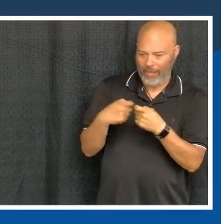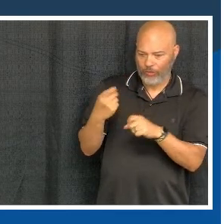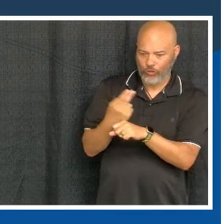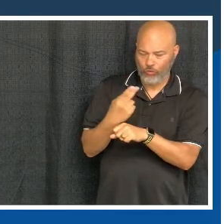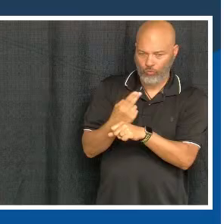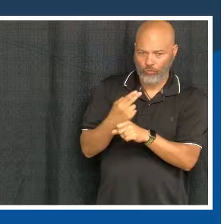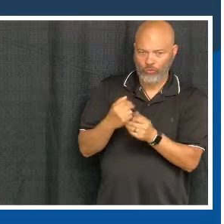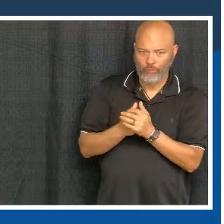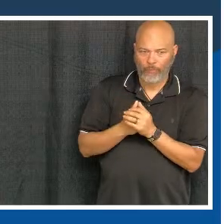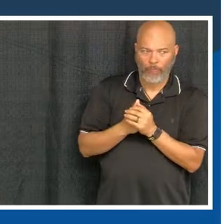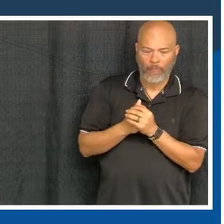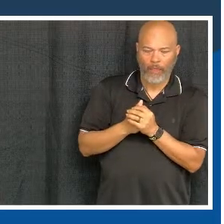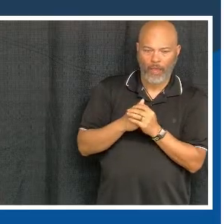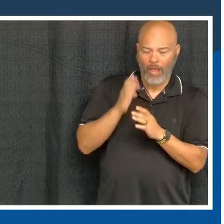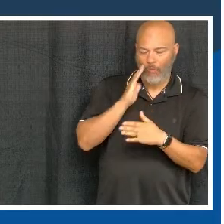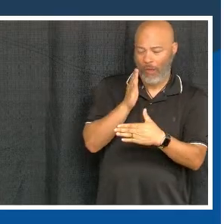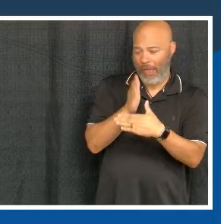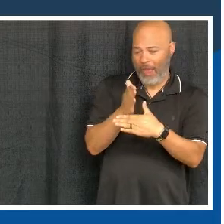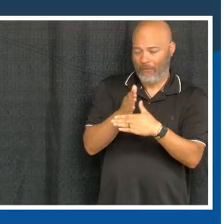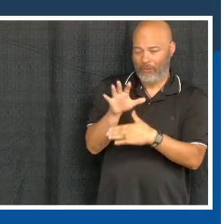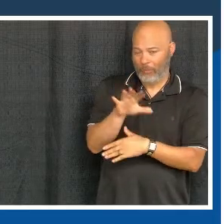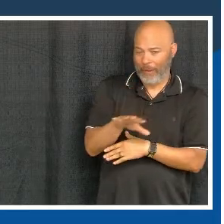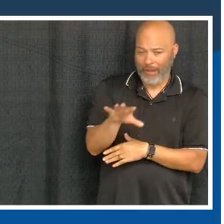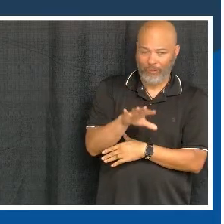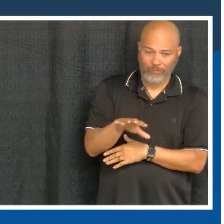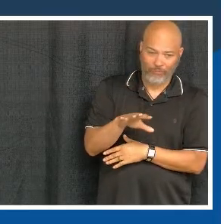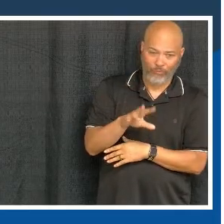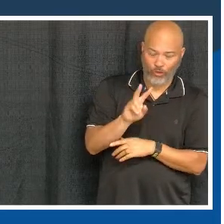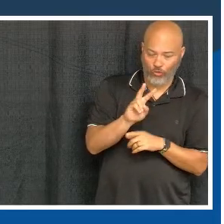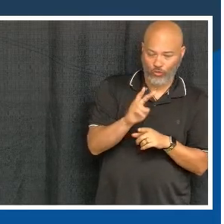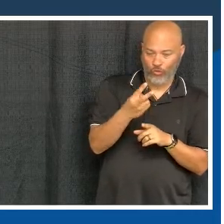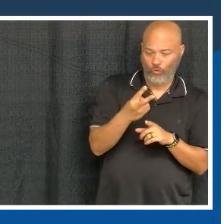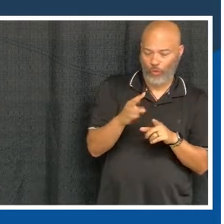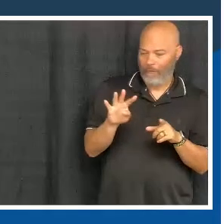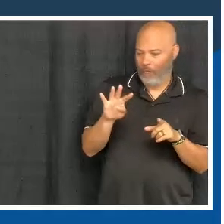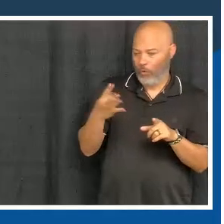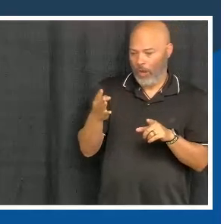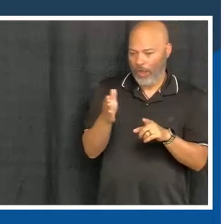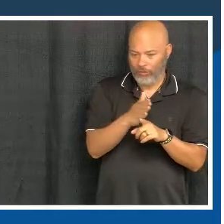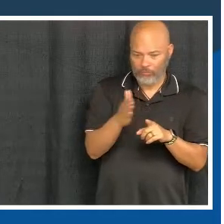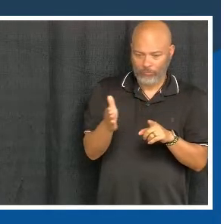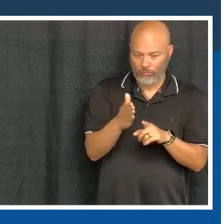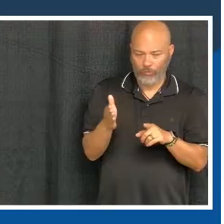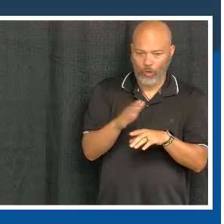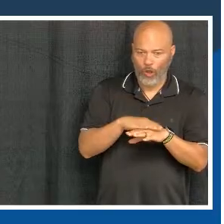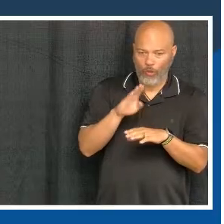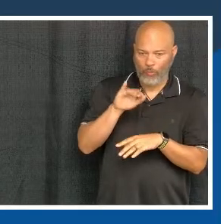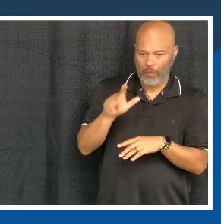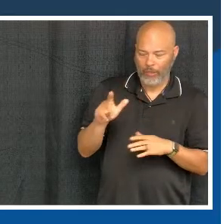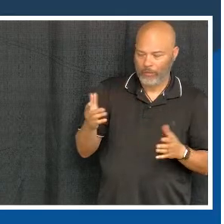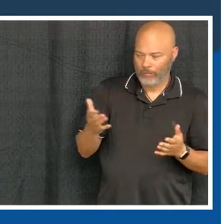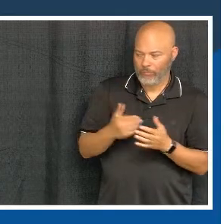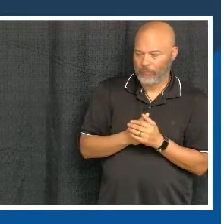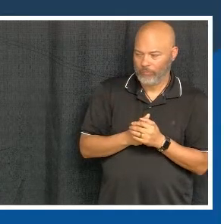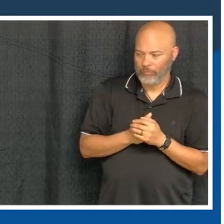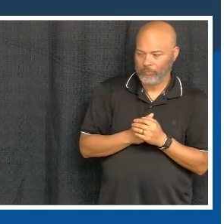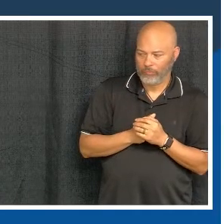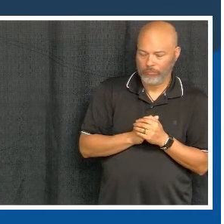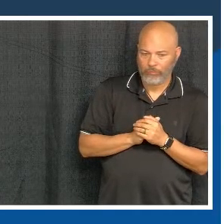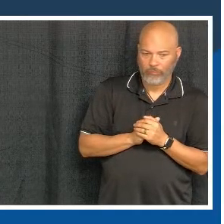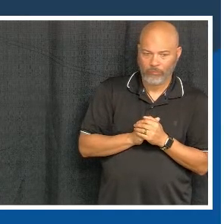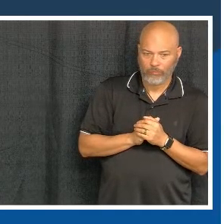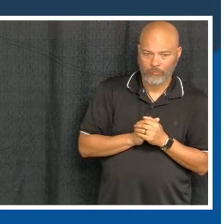it'll average about between $2 and $4, depending on the usage, is what it would amount to